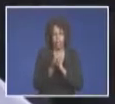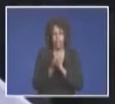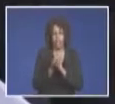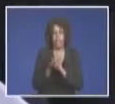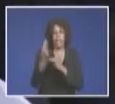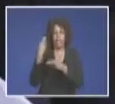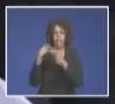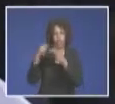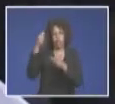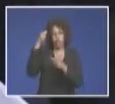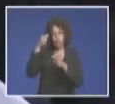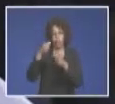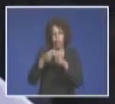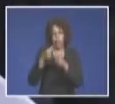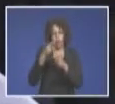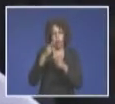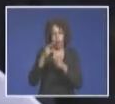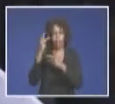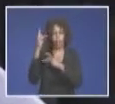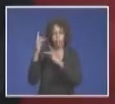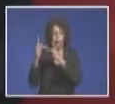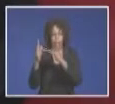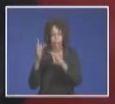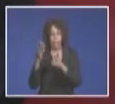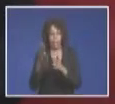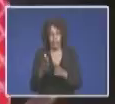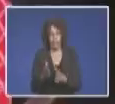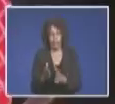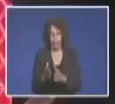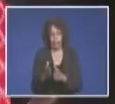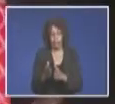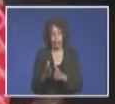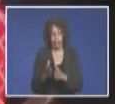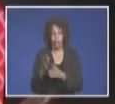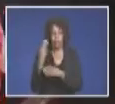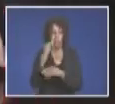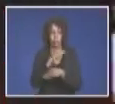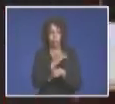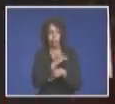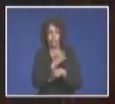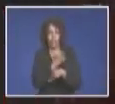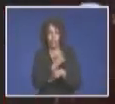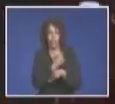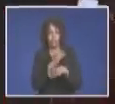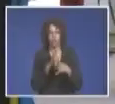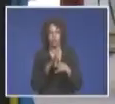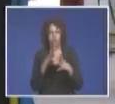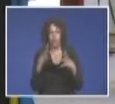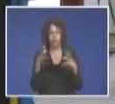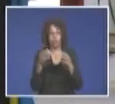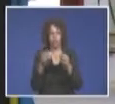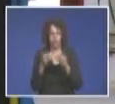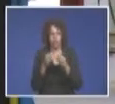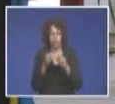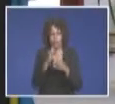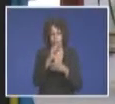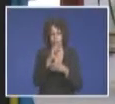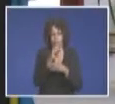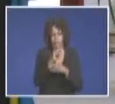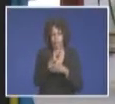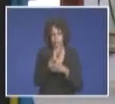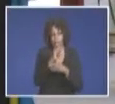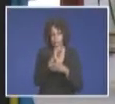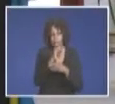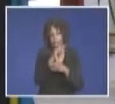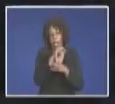female pioneer in Bahamian politics, the multifaceted Mrs. Moxey-Ingraham was so much more. St. Agnes Rector Reverend